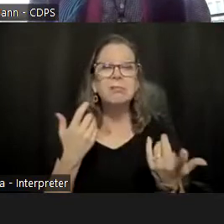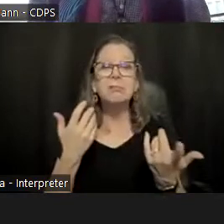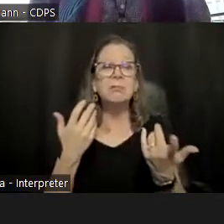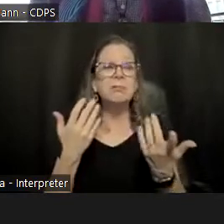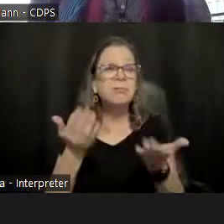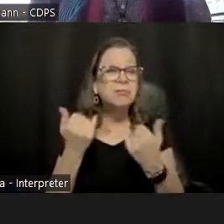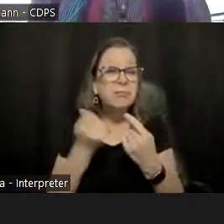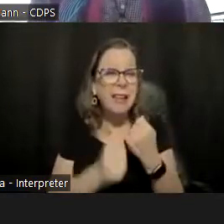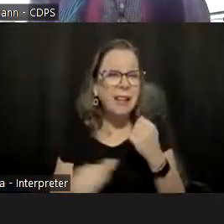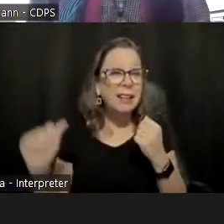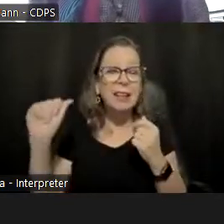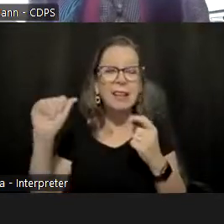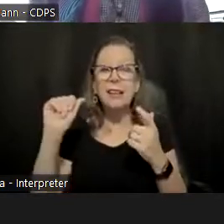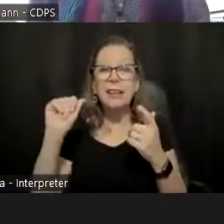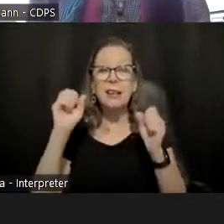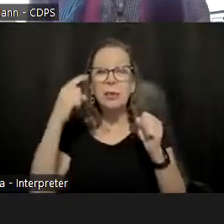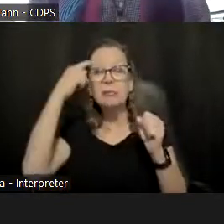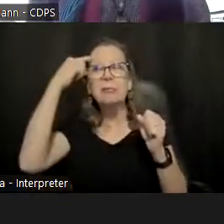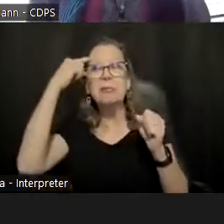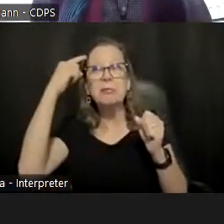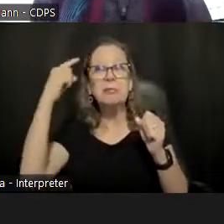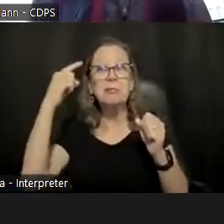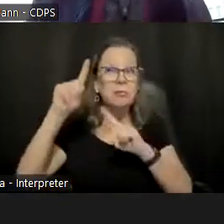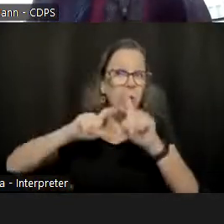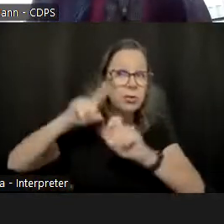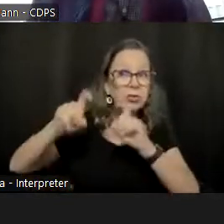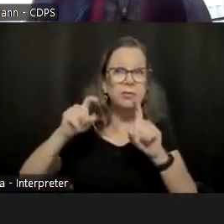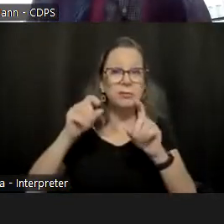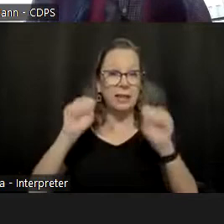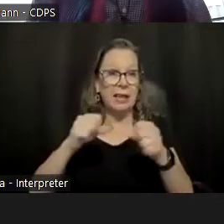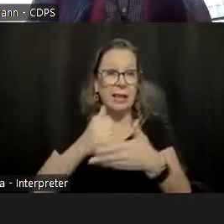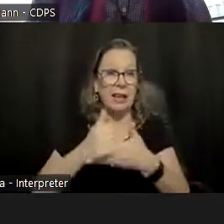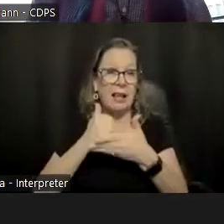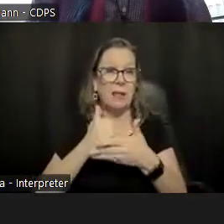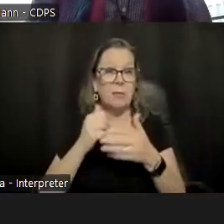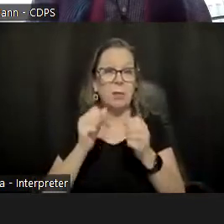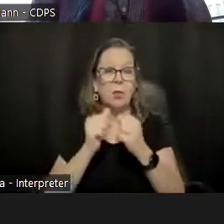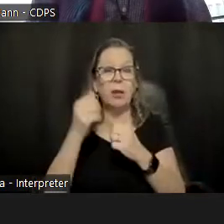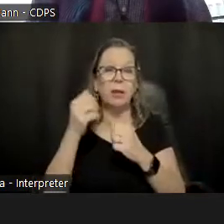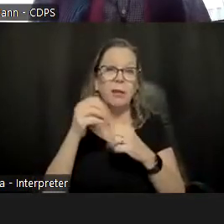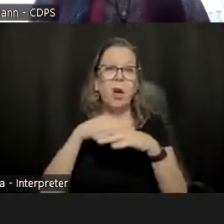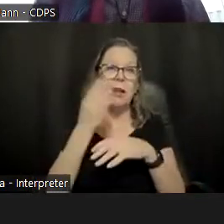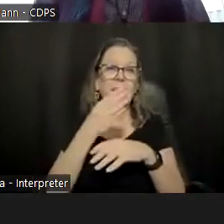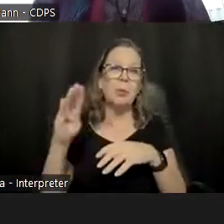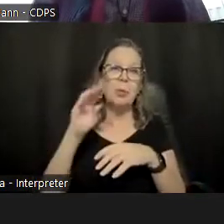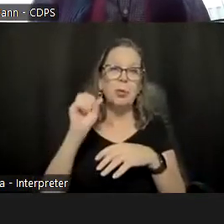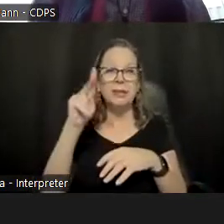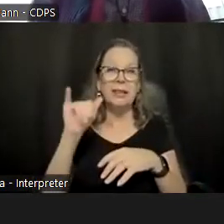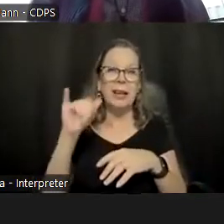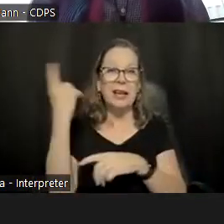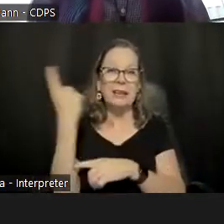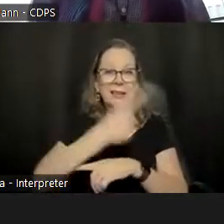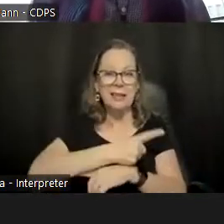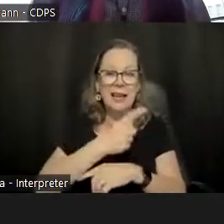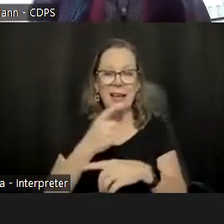Anything anybody can think of that might be helpful with our relationship on the blue sky day, not on the